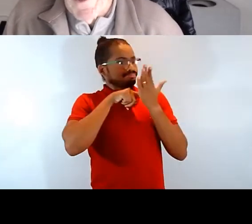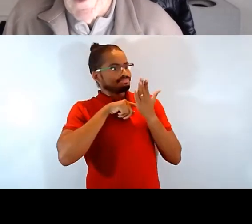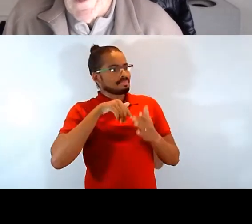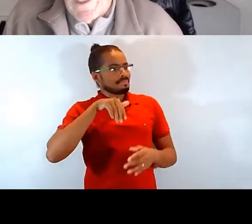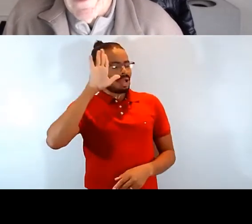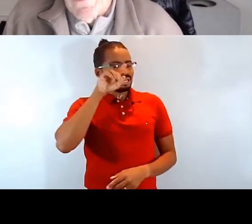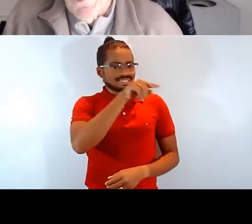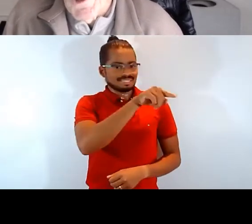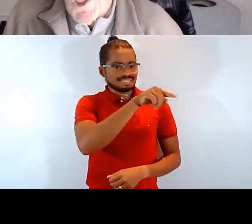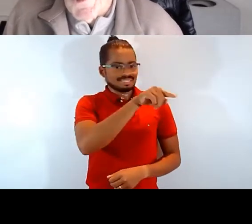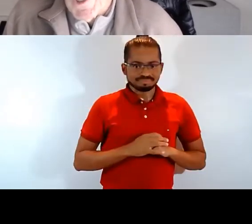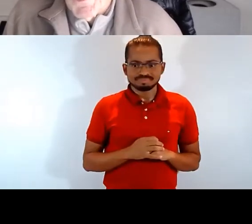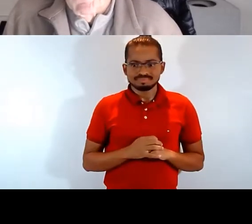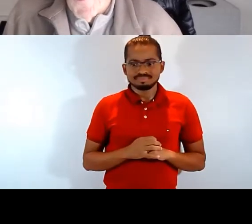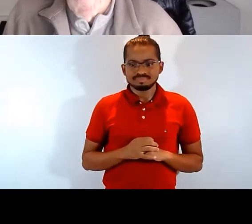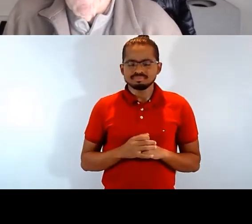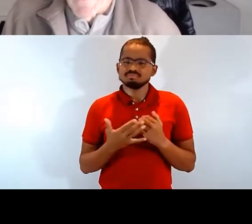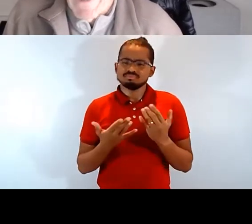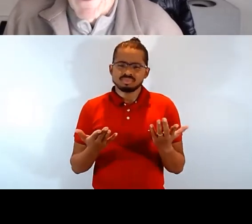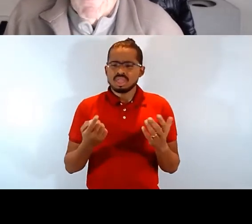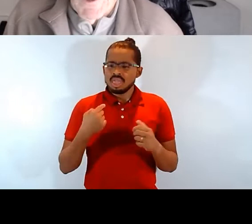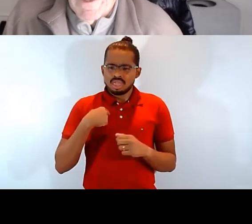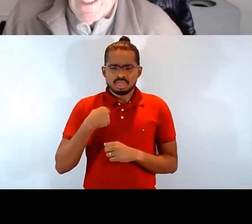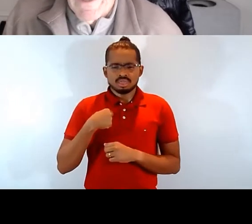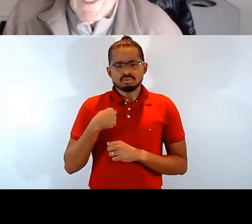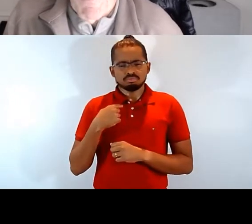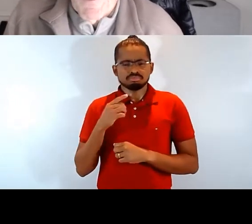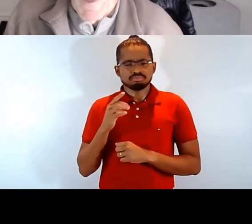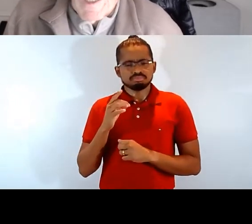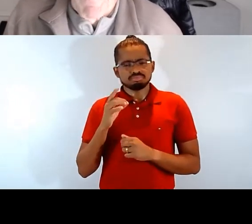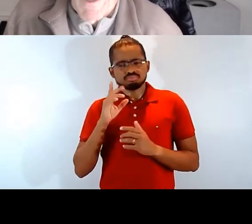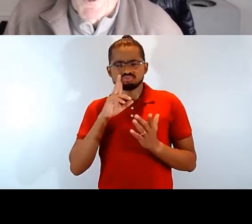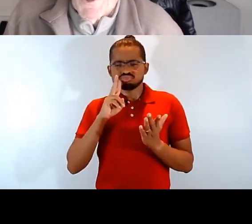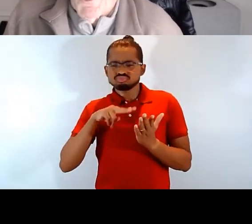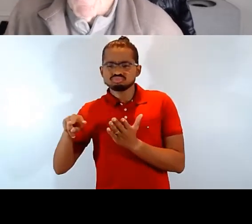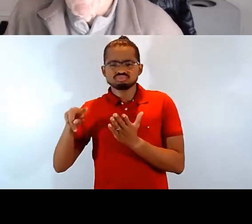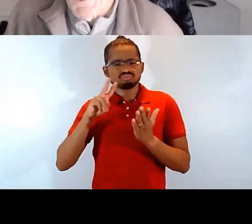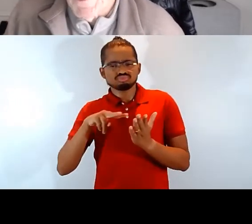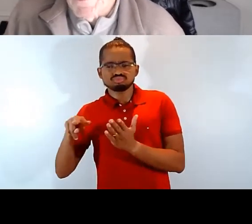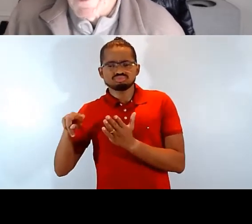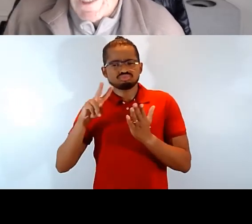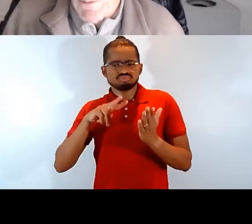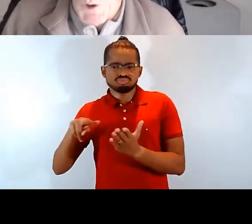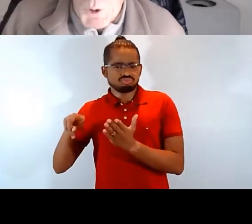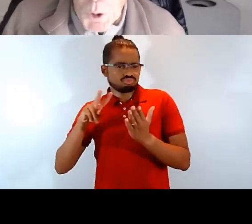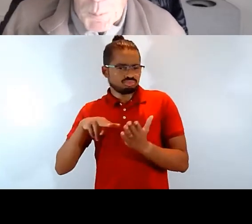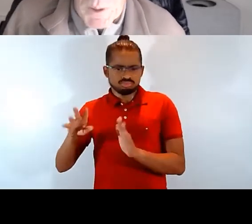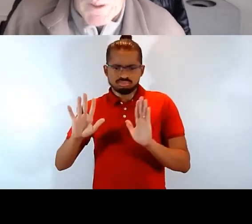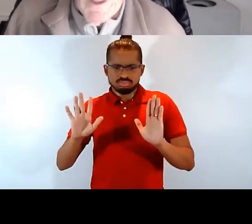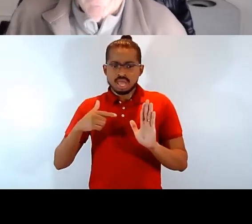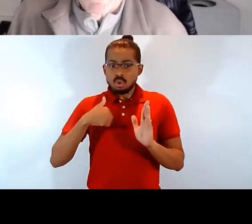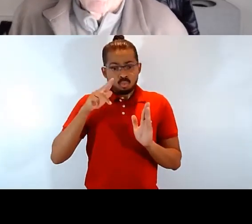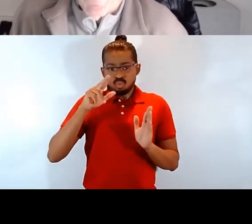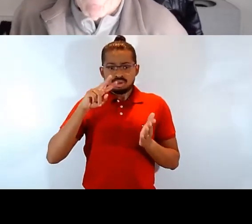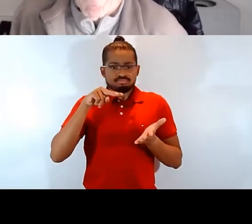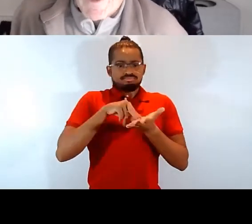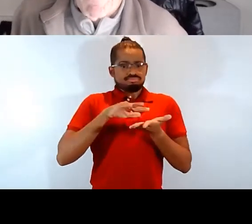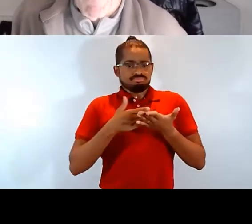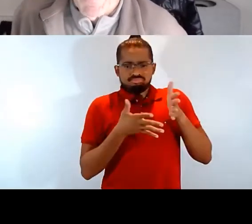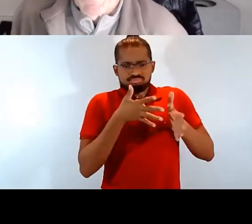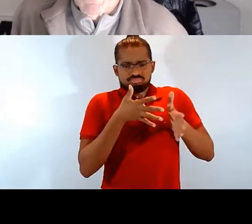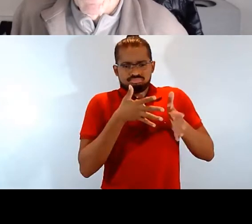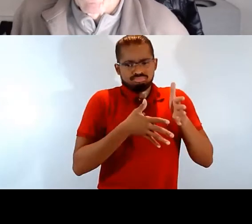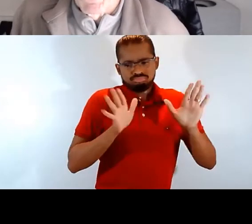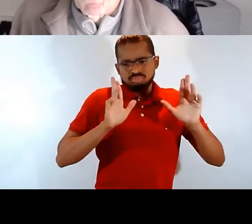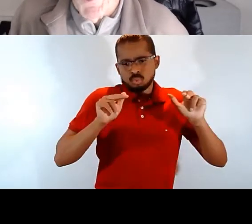about it. I did not get involved actively. I've never done, obviously, any sign language interpreting. Neither have